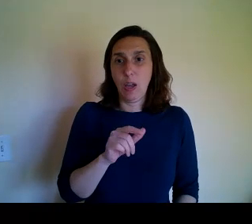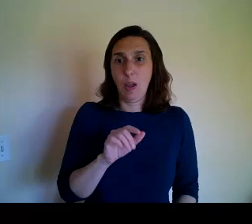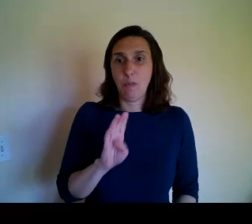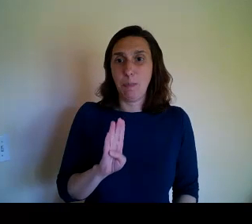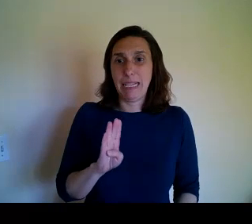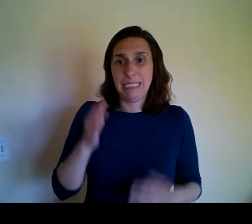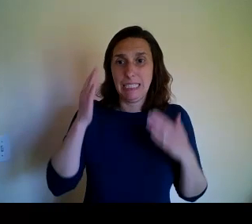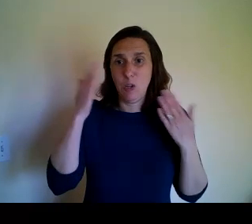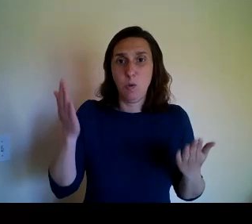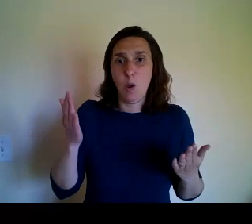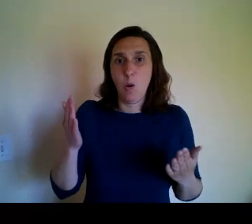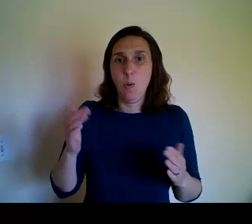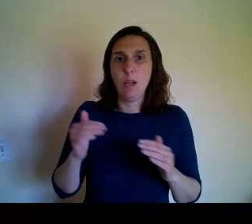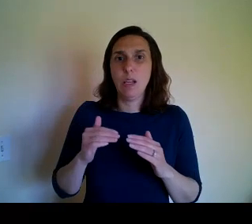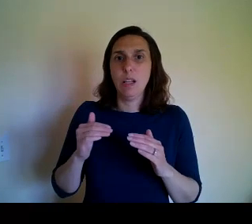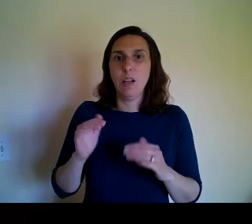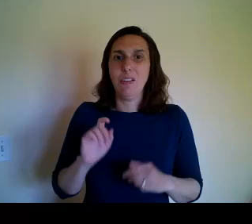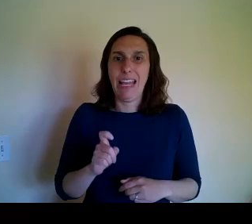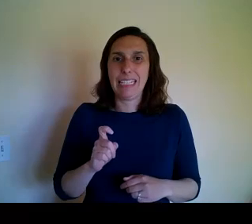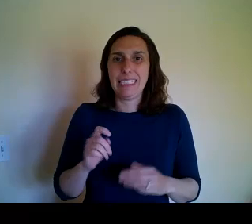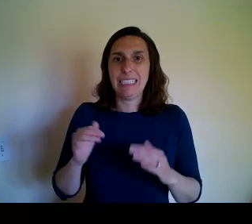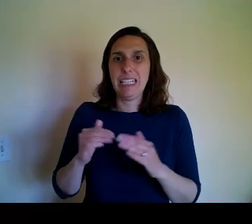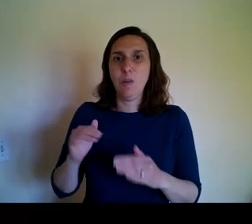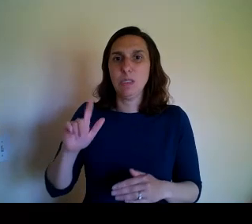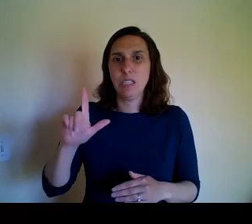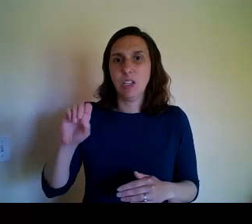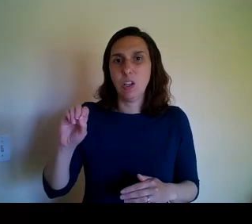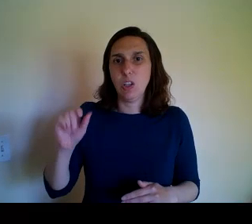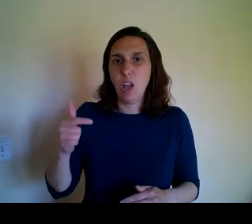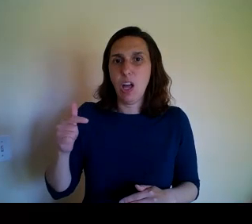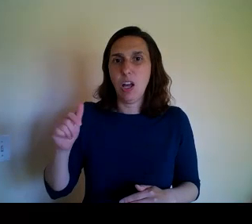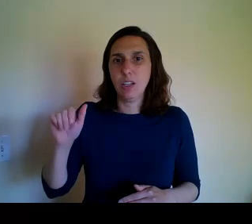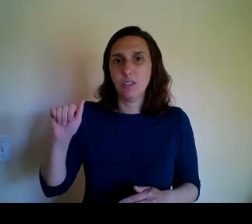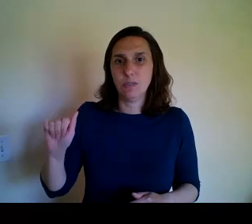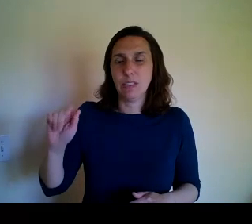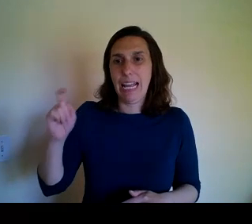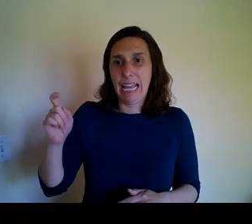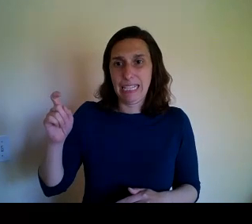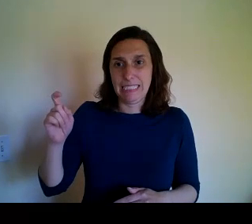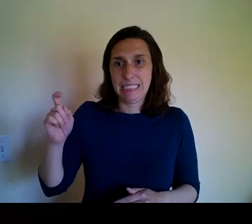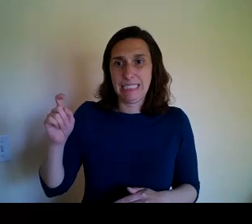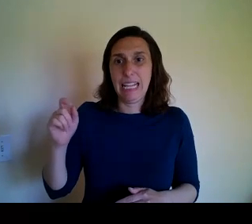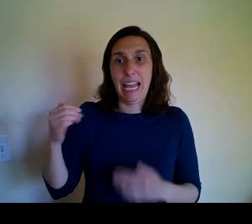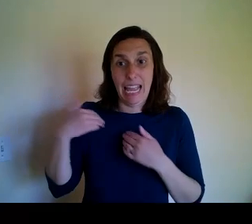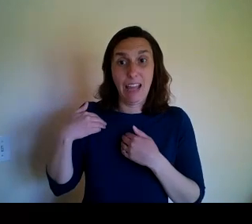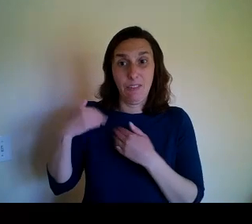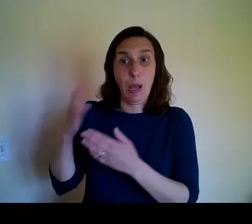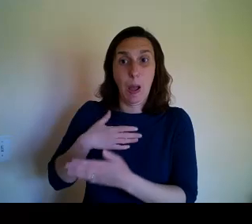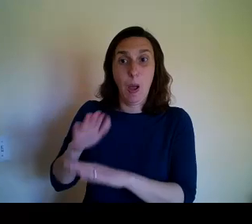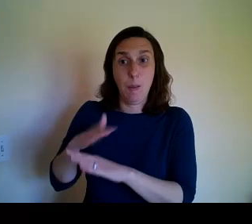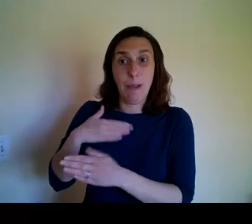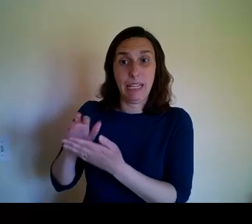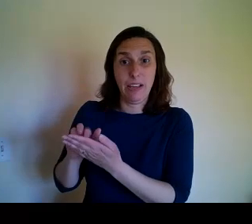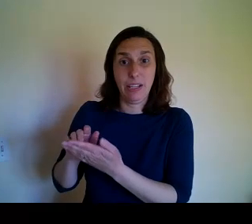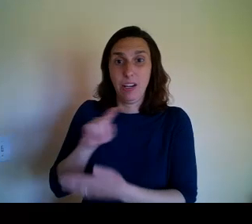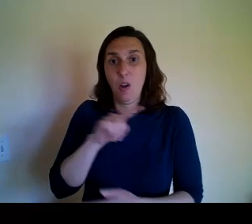x. That is equal to what I have on my calculator, x, over what I